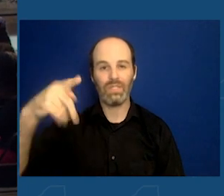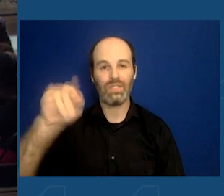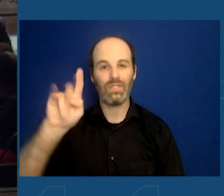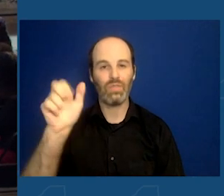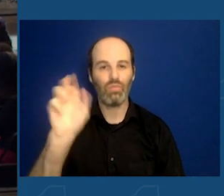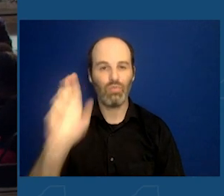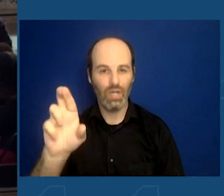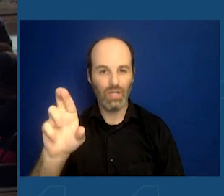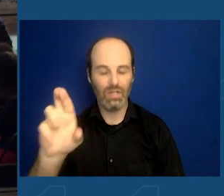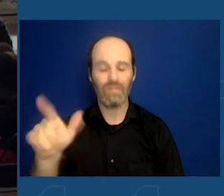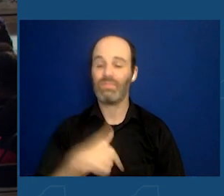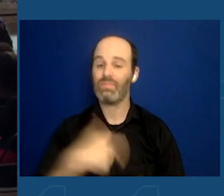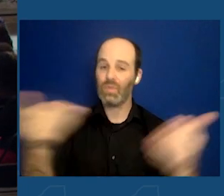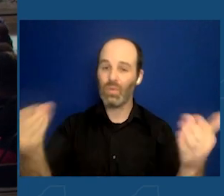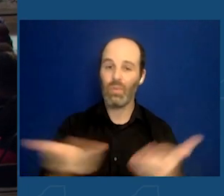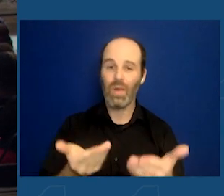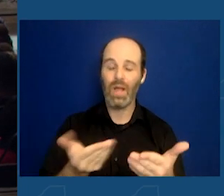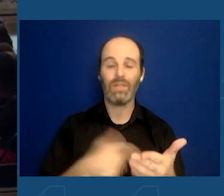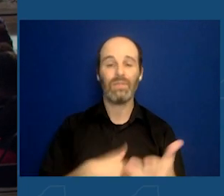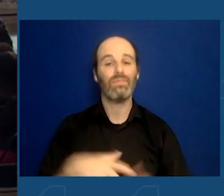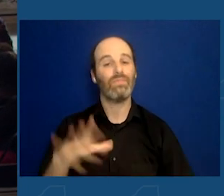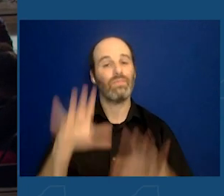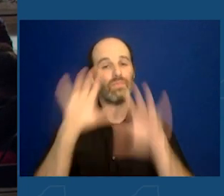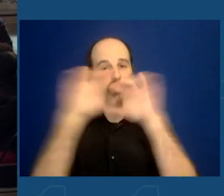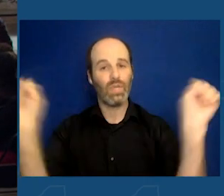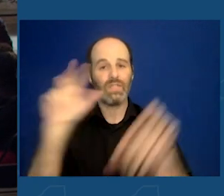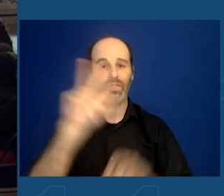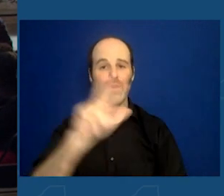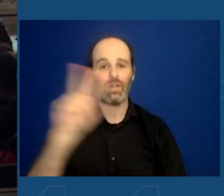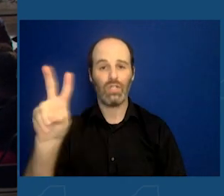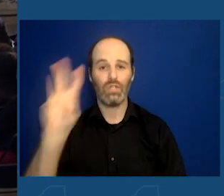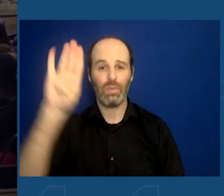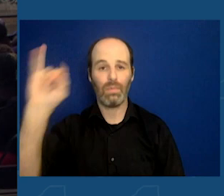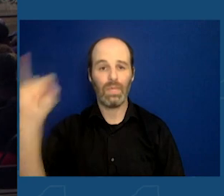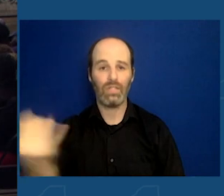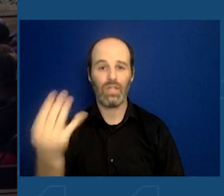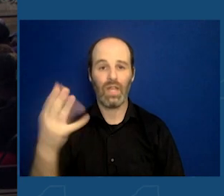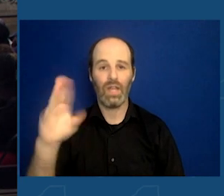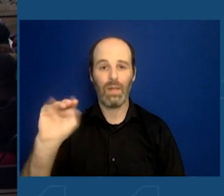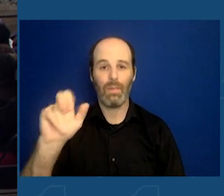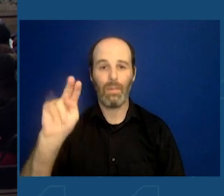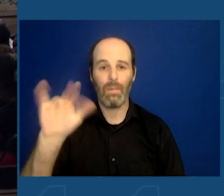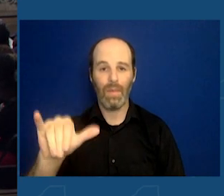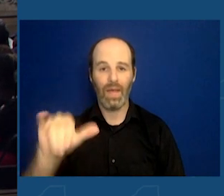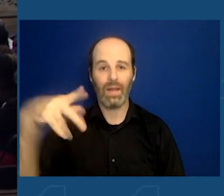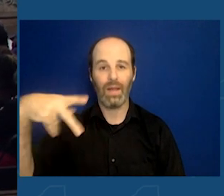Please welcome President of 32BJ Manny Pasreich.